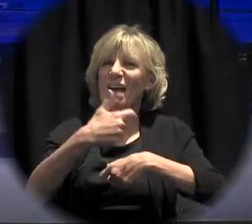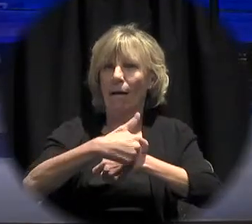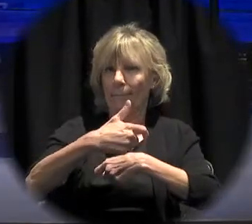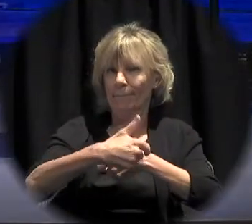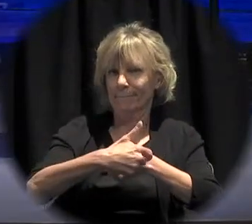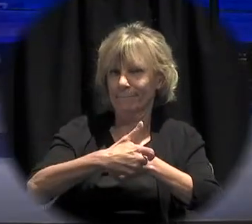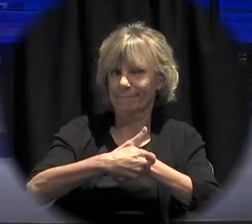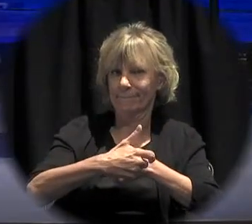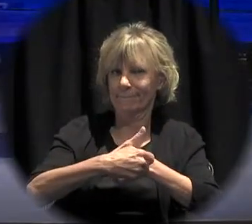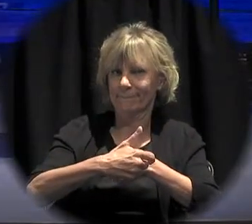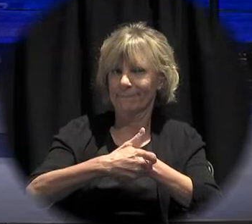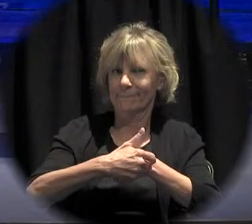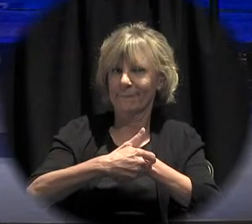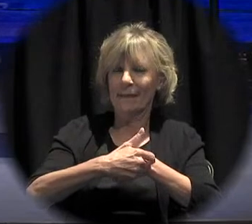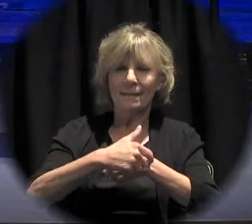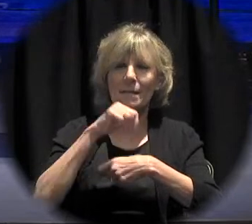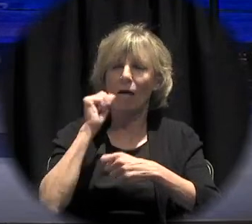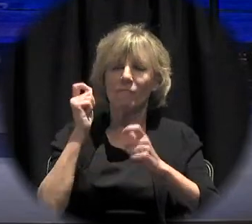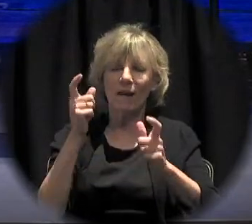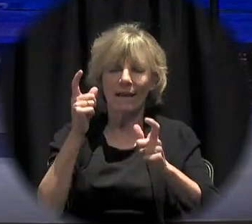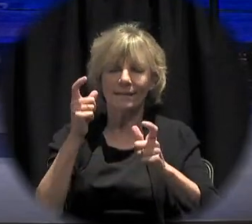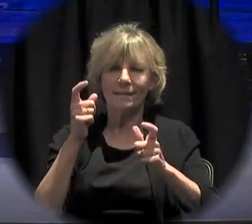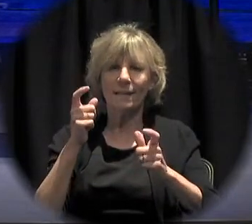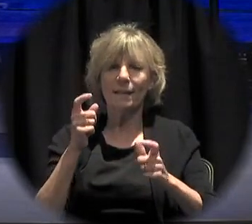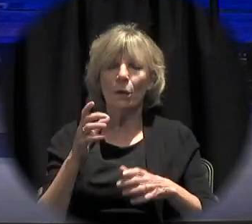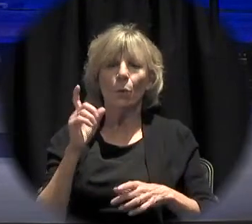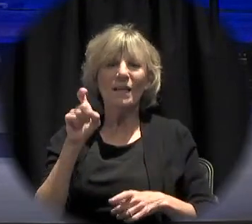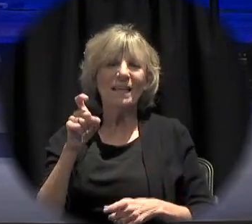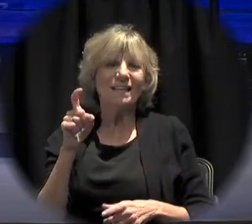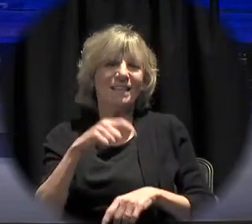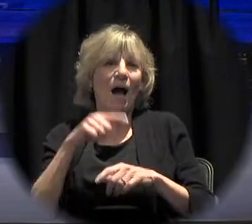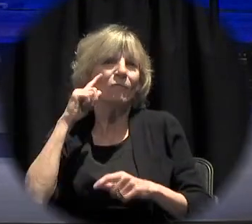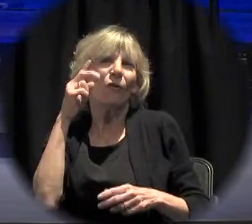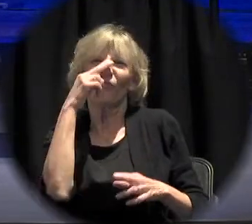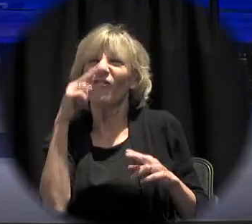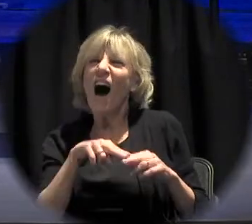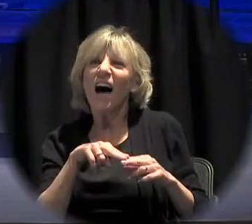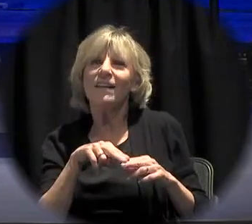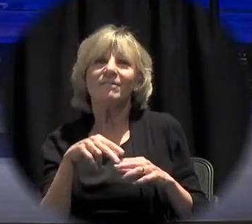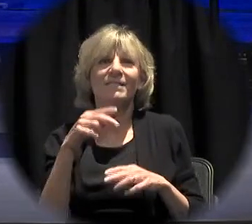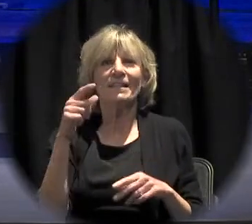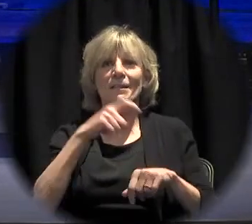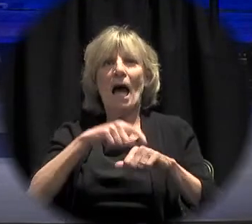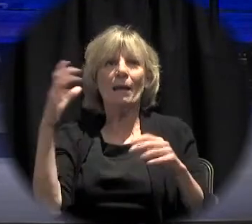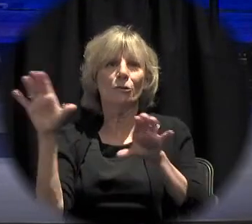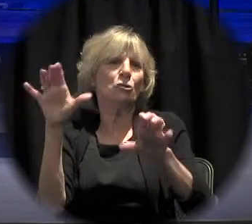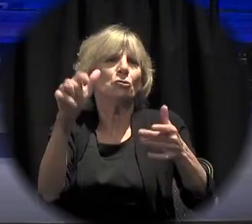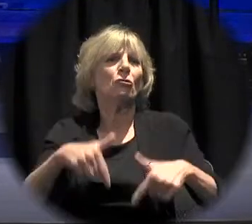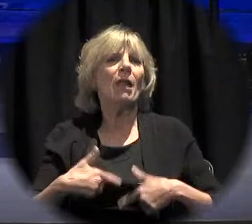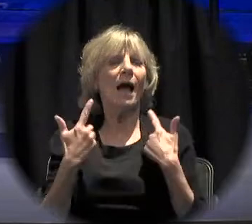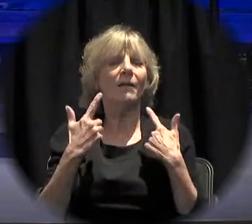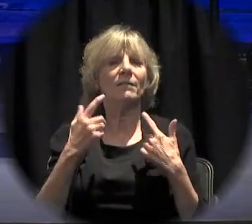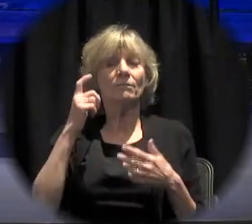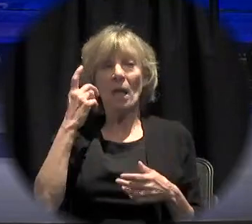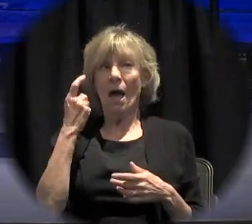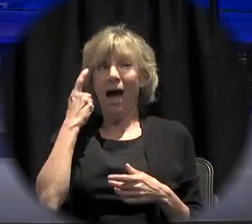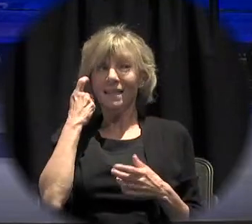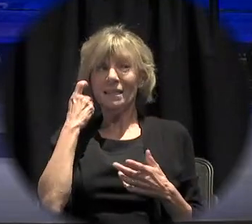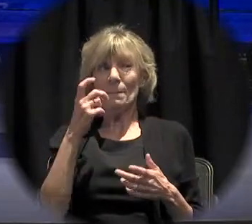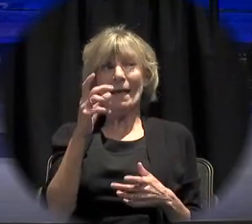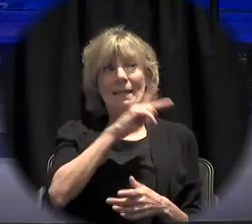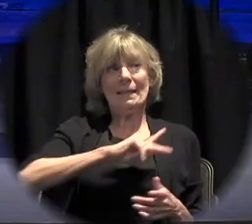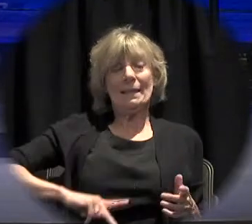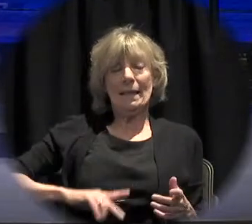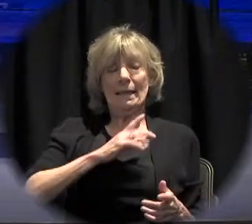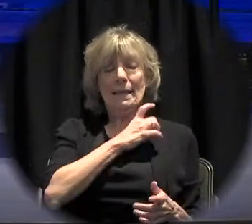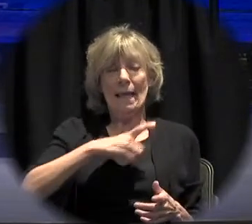and just to do life. I suspect that King David, as well as the priests of his day, Samuel and